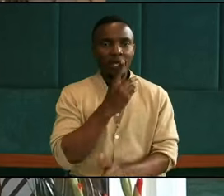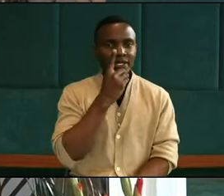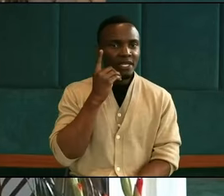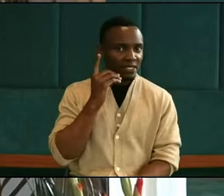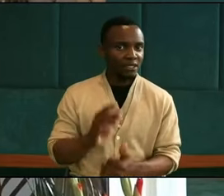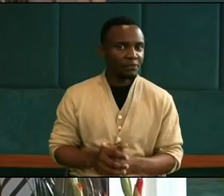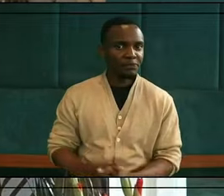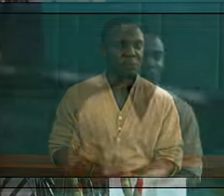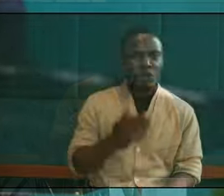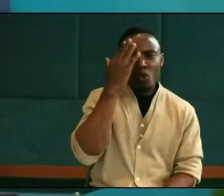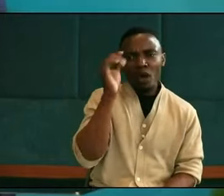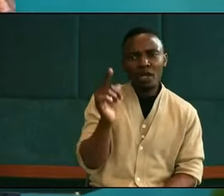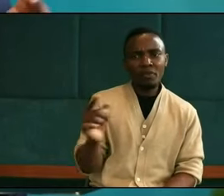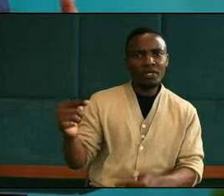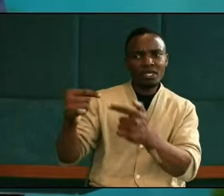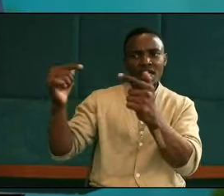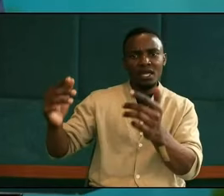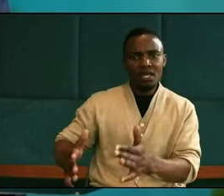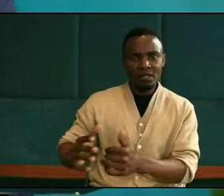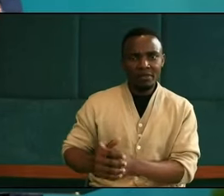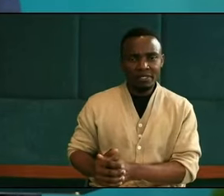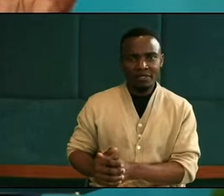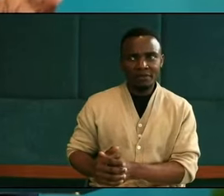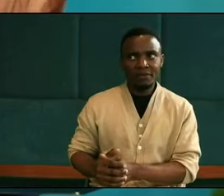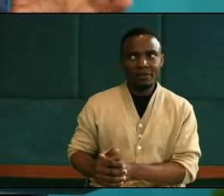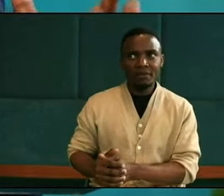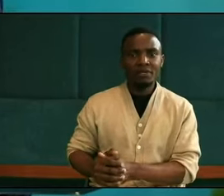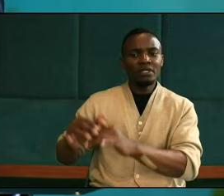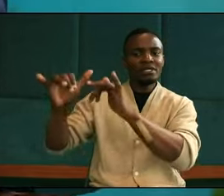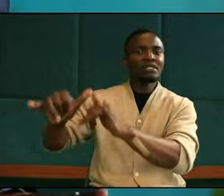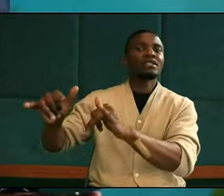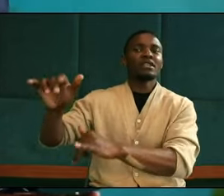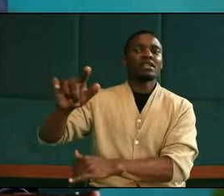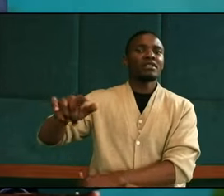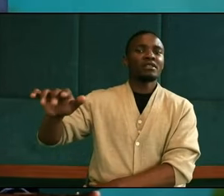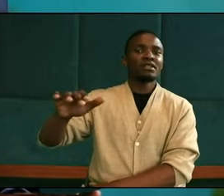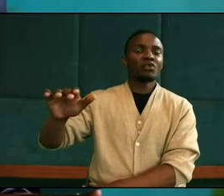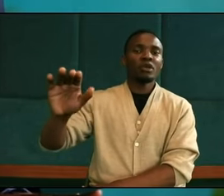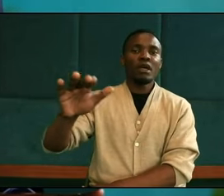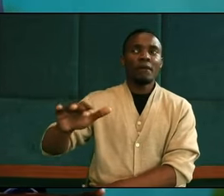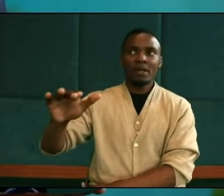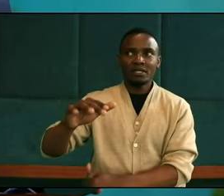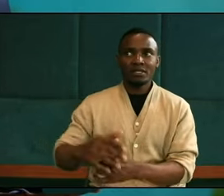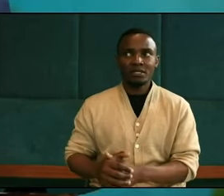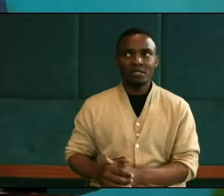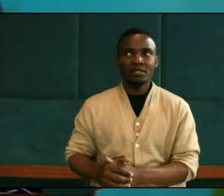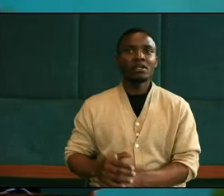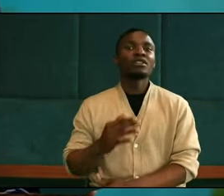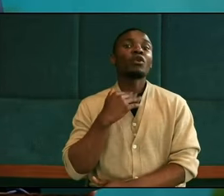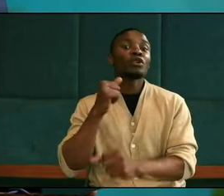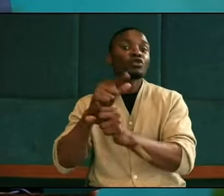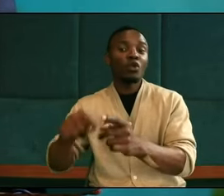Why are these Philistine detachments camped in these strategic places? They just want to go and finish